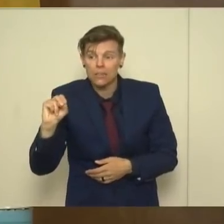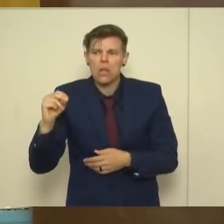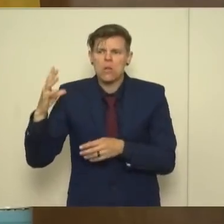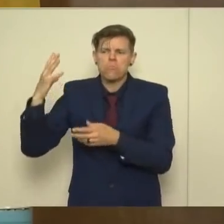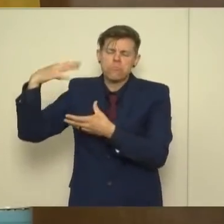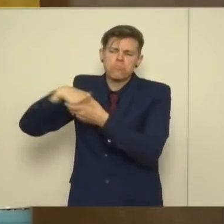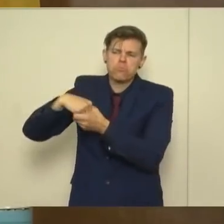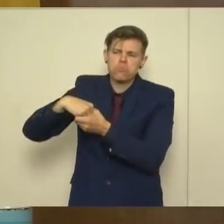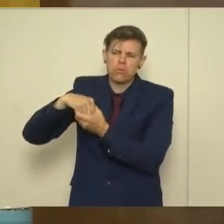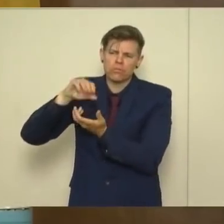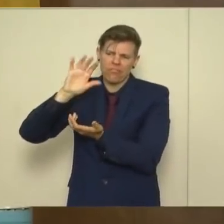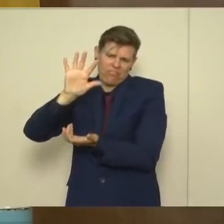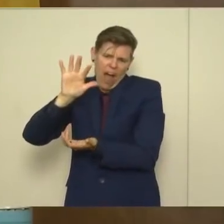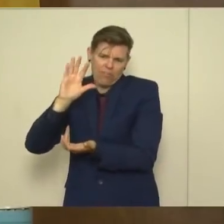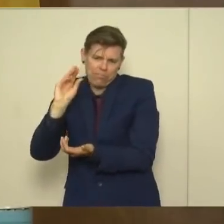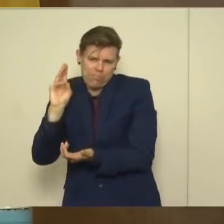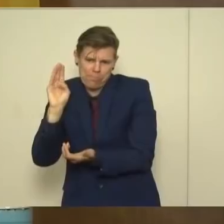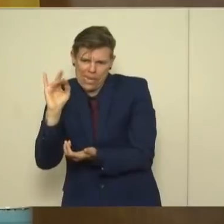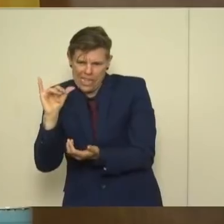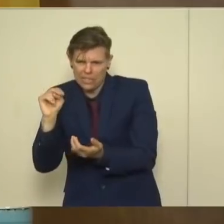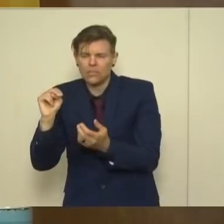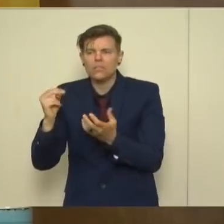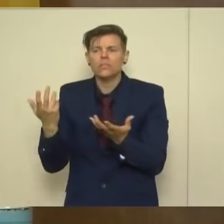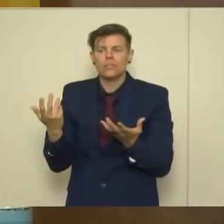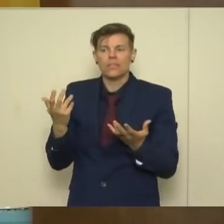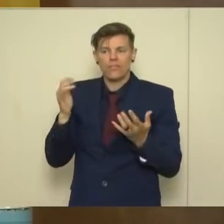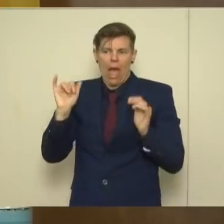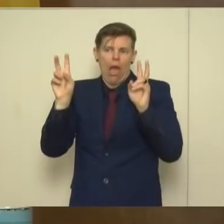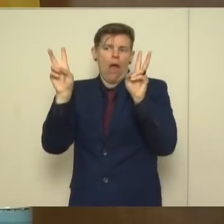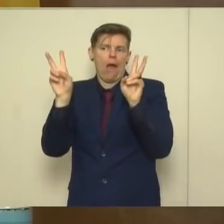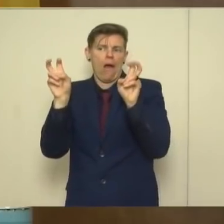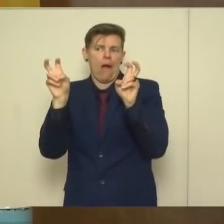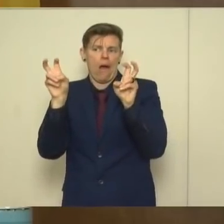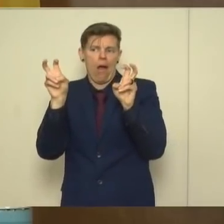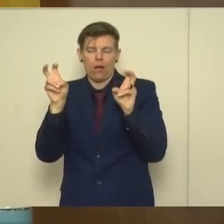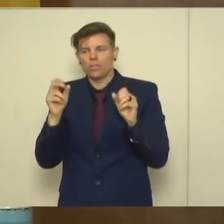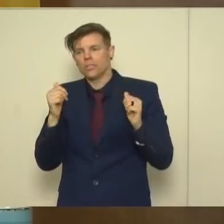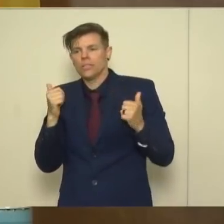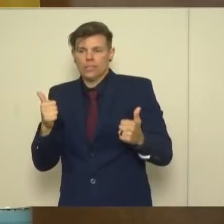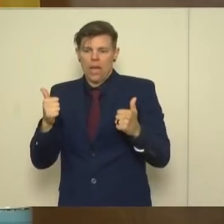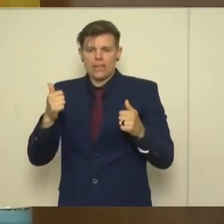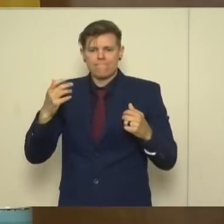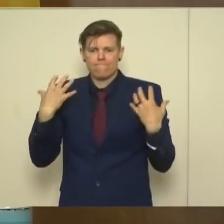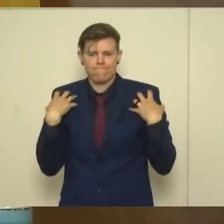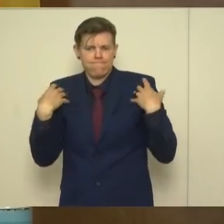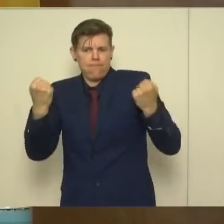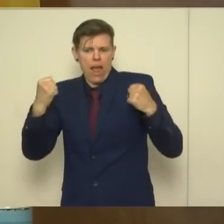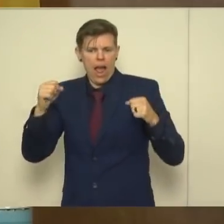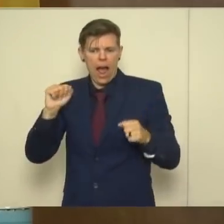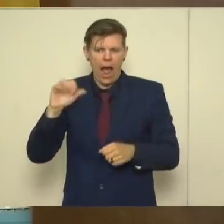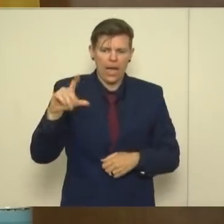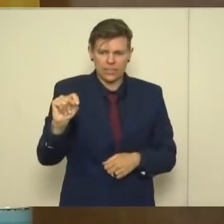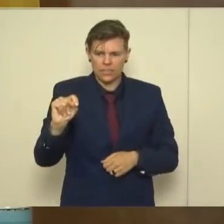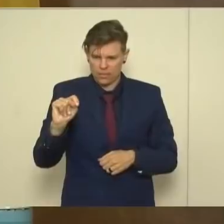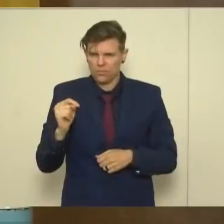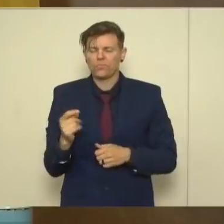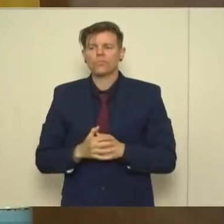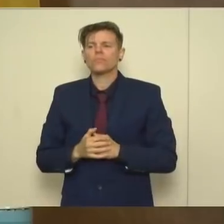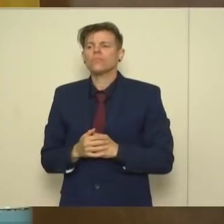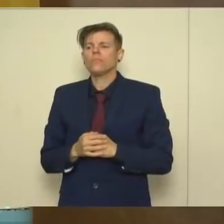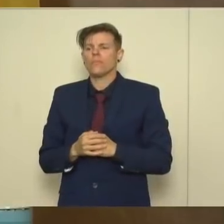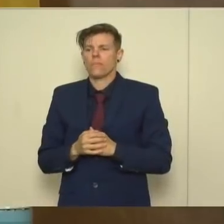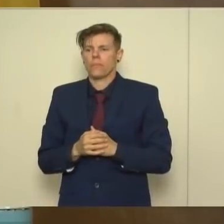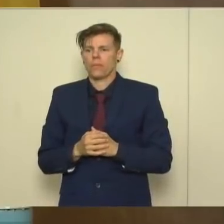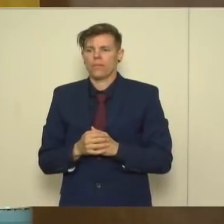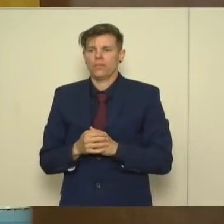in the House, but won't be what was termed the skinny bill out of the Senate, which didn't pass